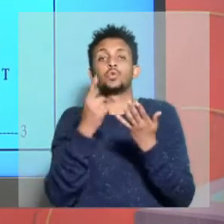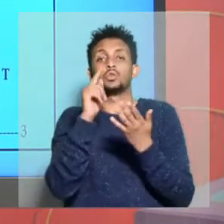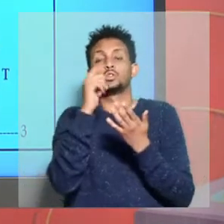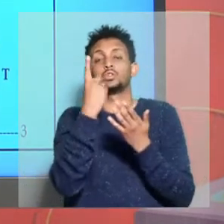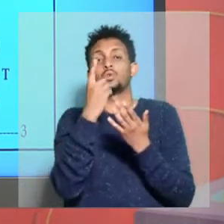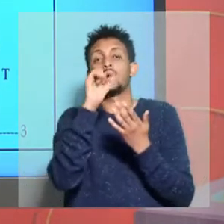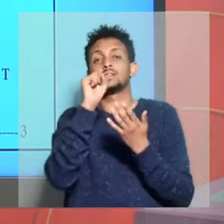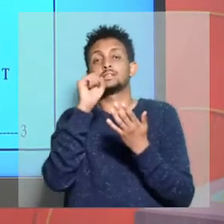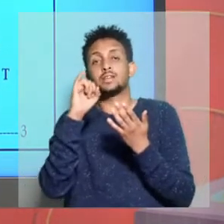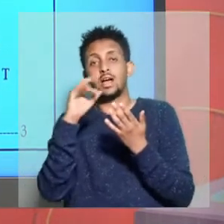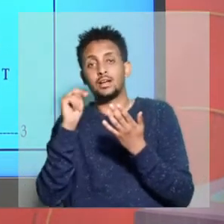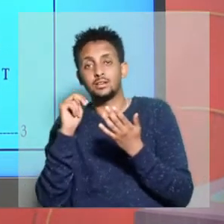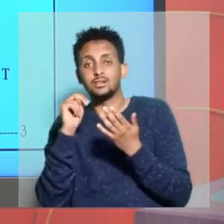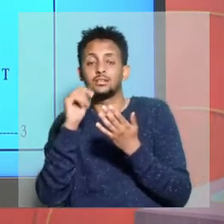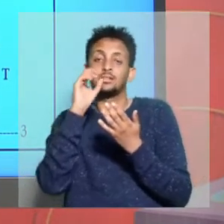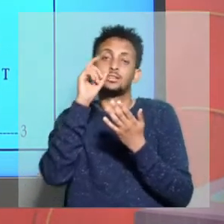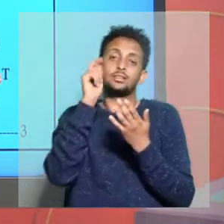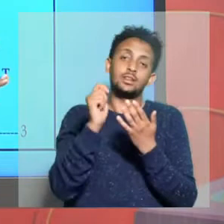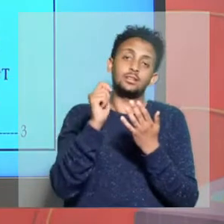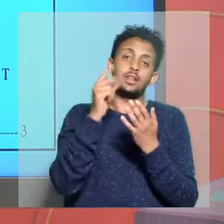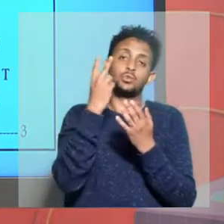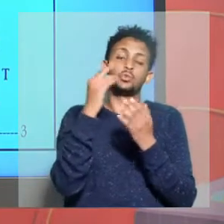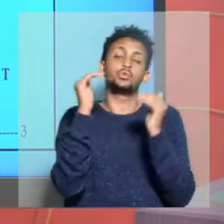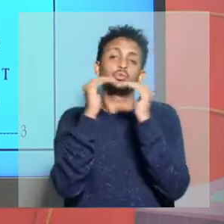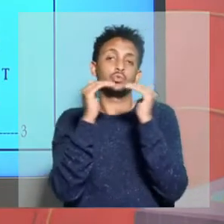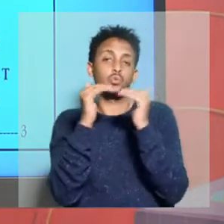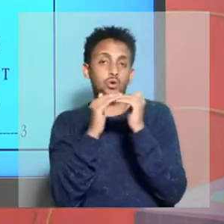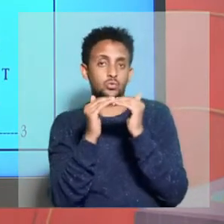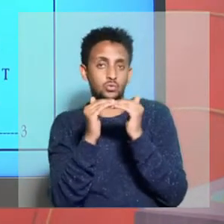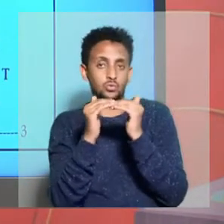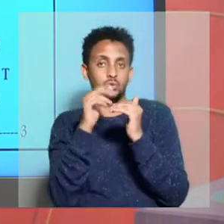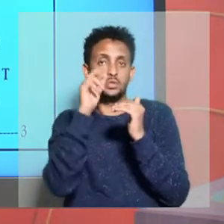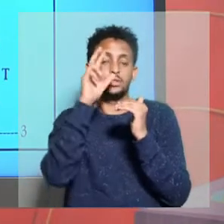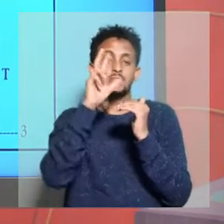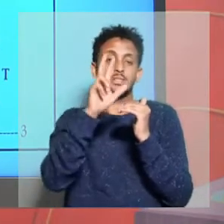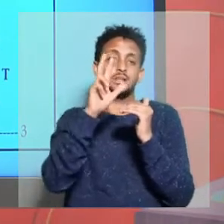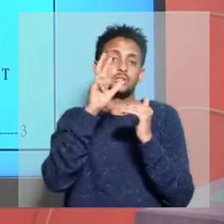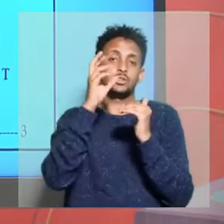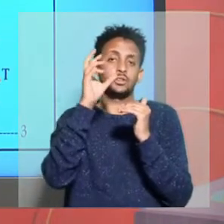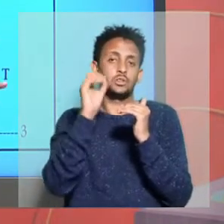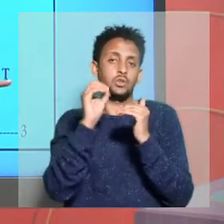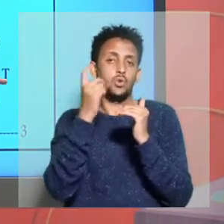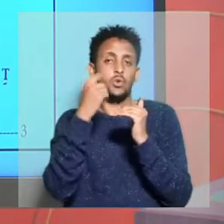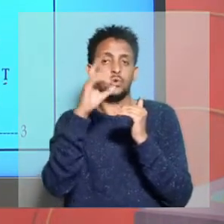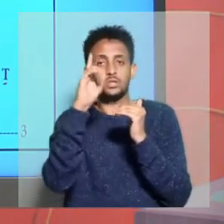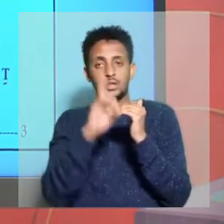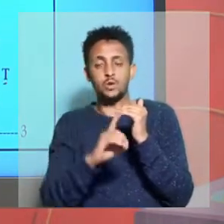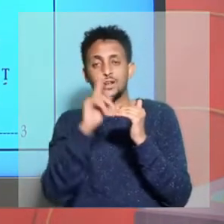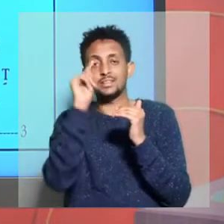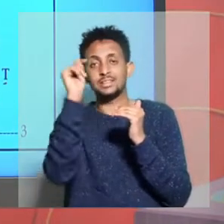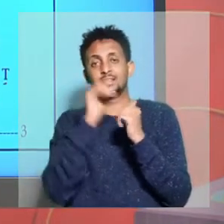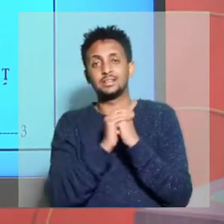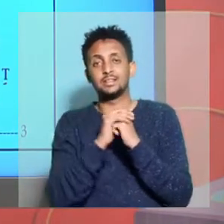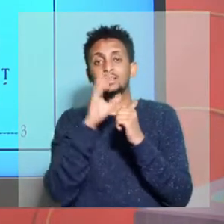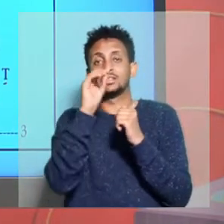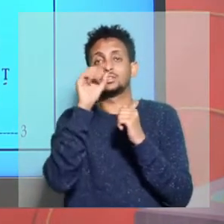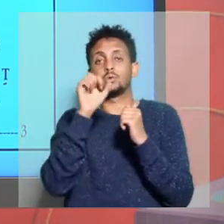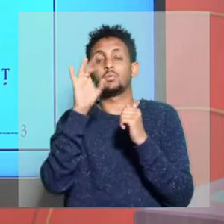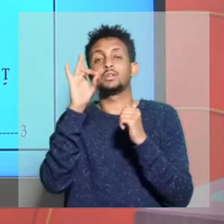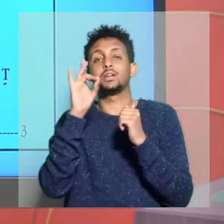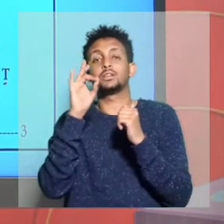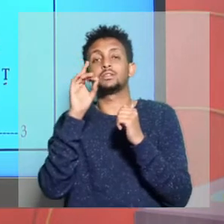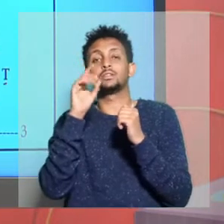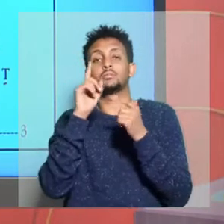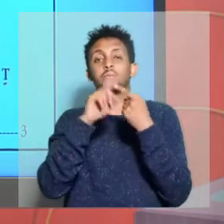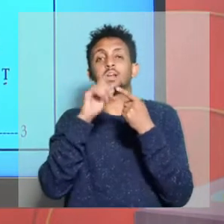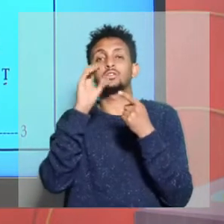T1 sine theta 1 plus T2 sine theta 2 is equals to 30, or the downward force is T. 0.8